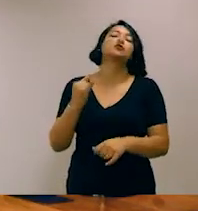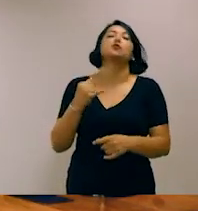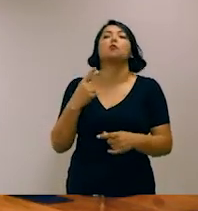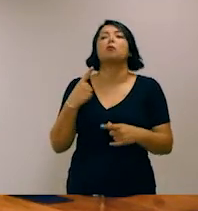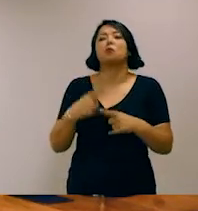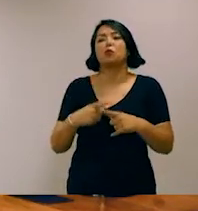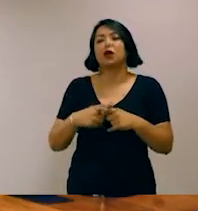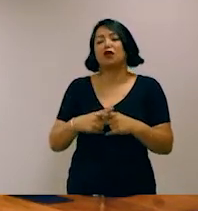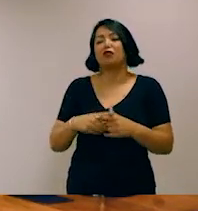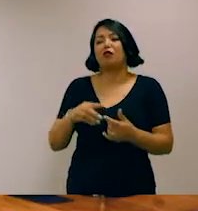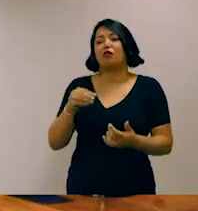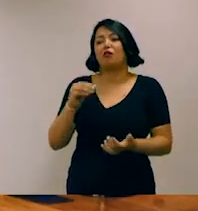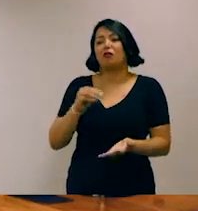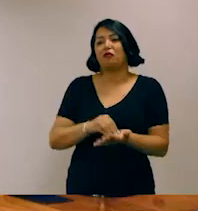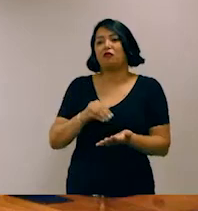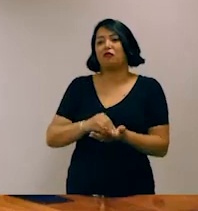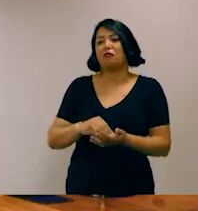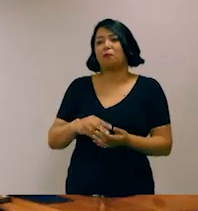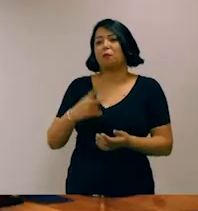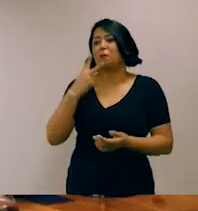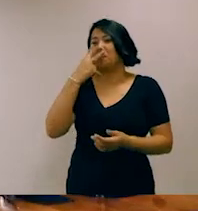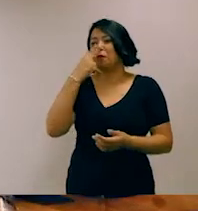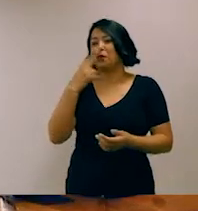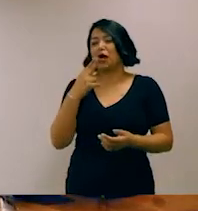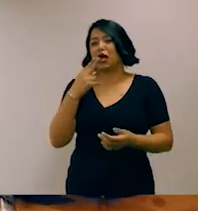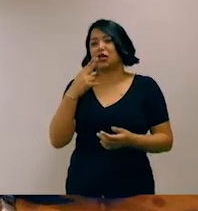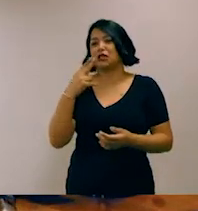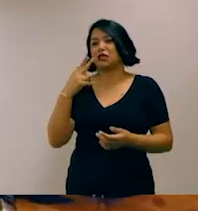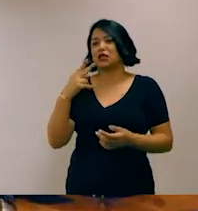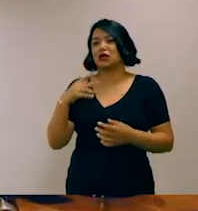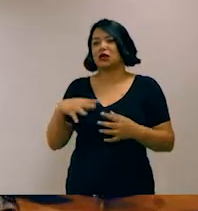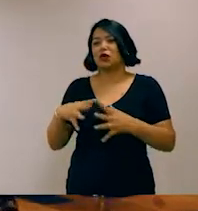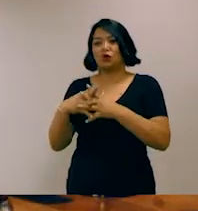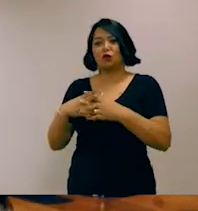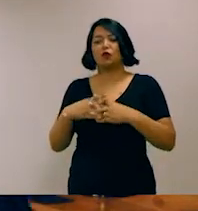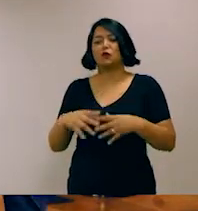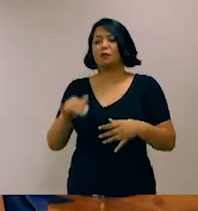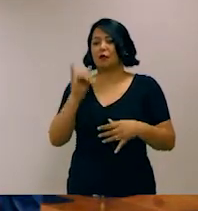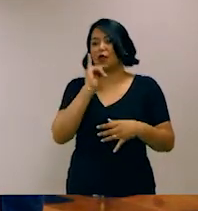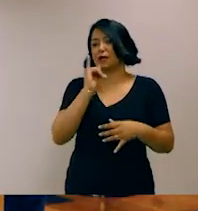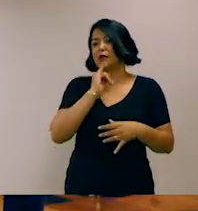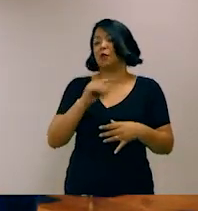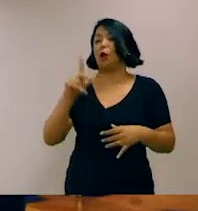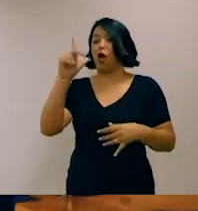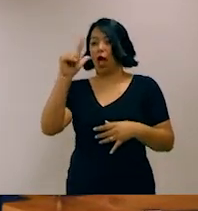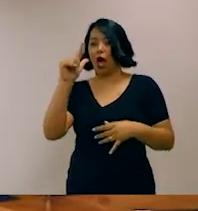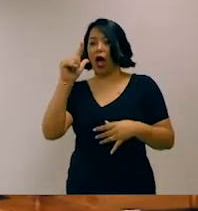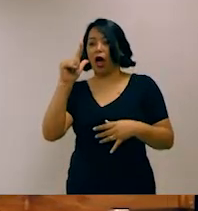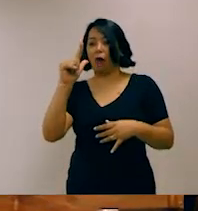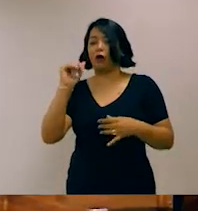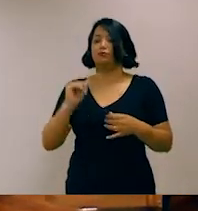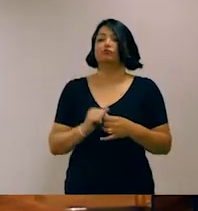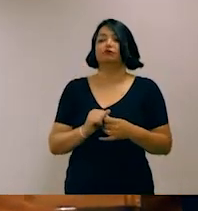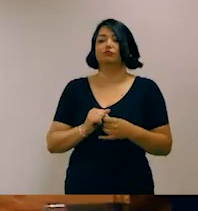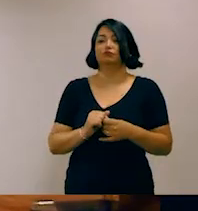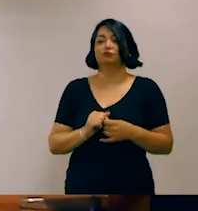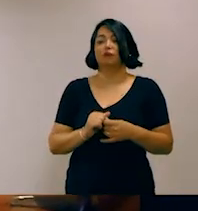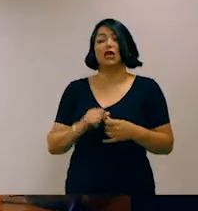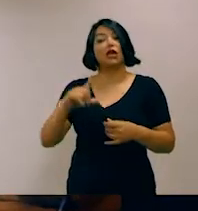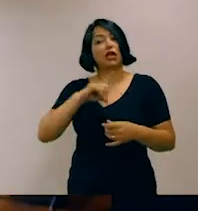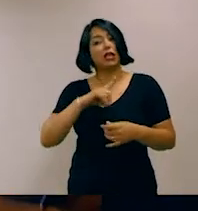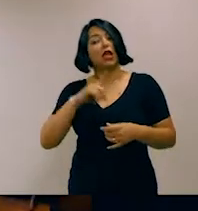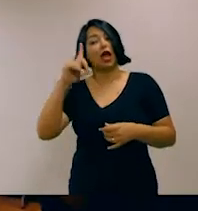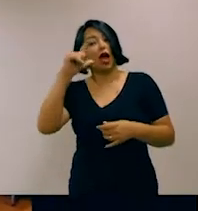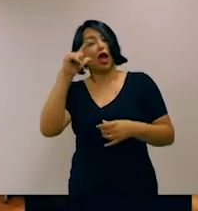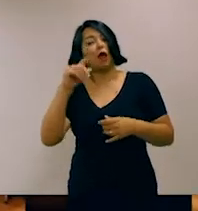without the stop words, the text would be uncharacterized. So sizzling water, still water. So